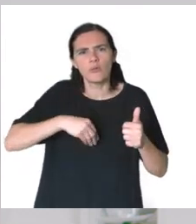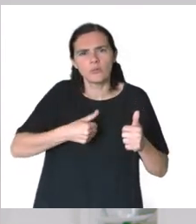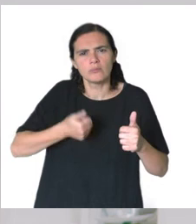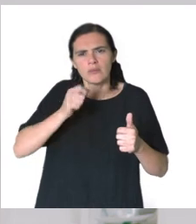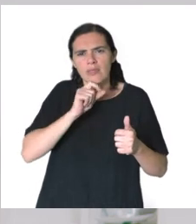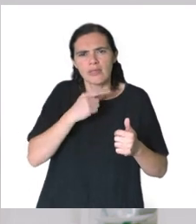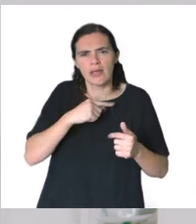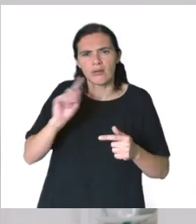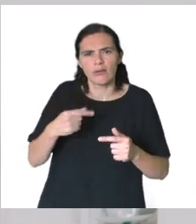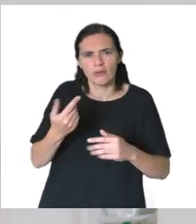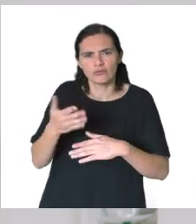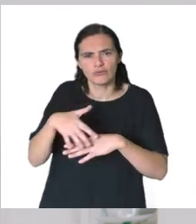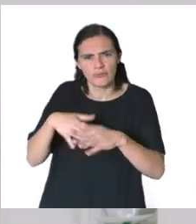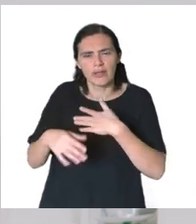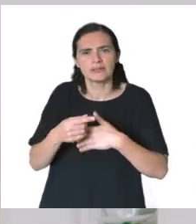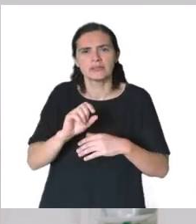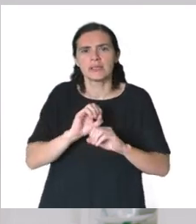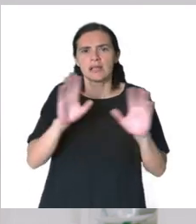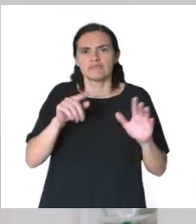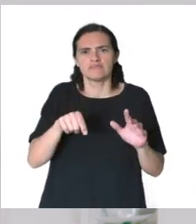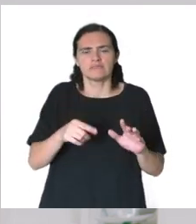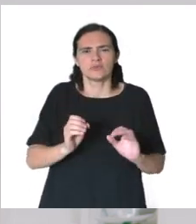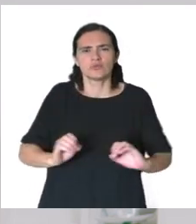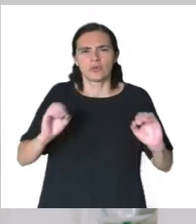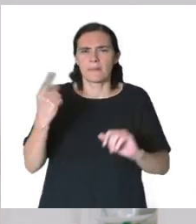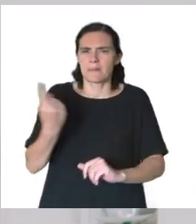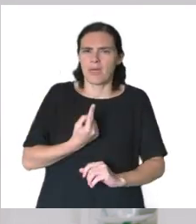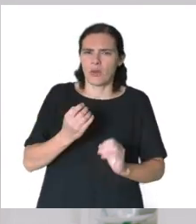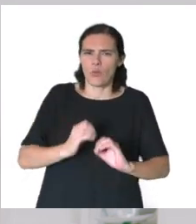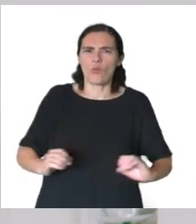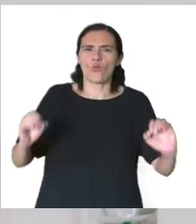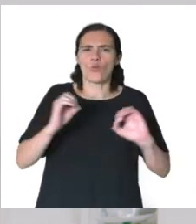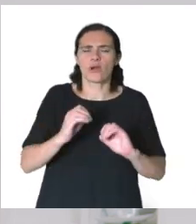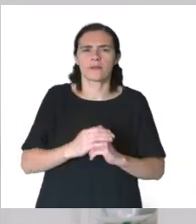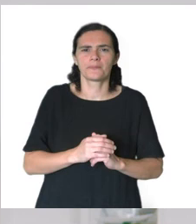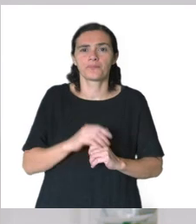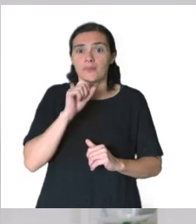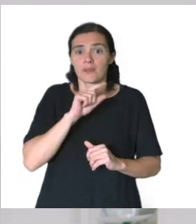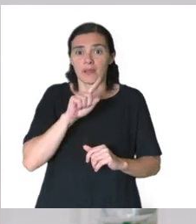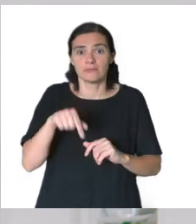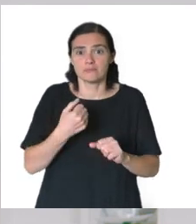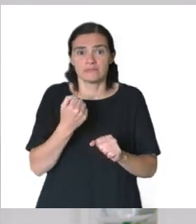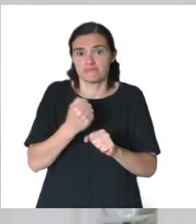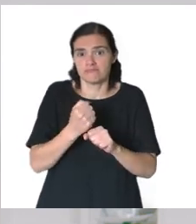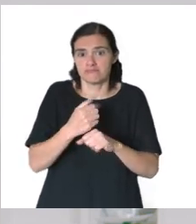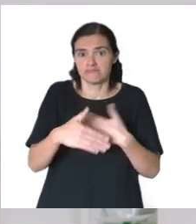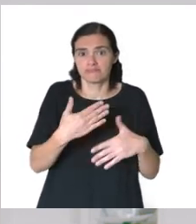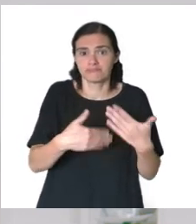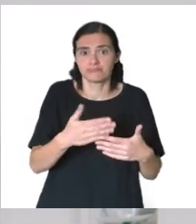better world. Or, of course, because there is absolutely no obligation, you can